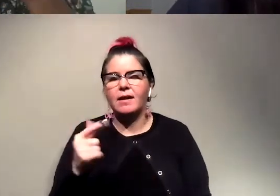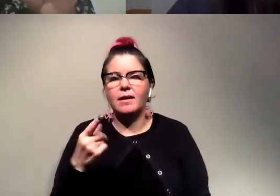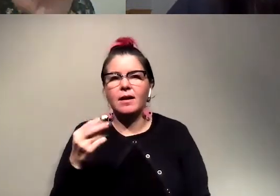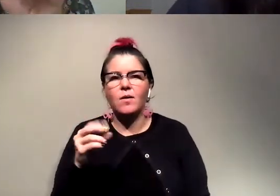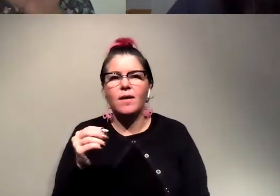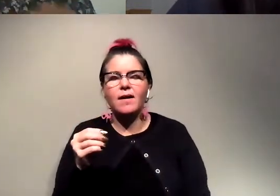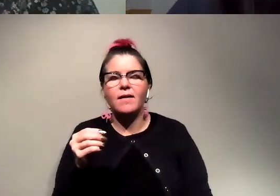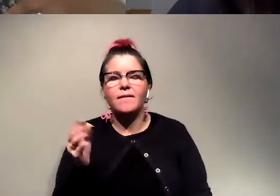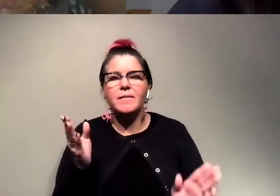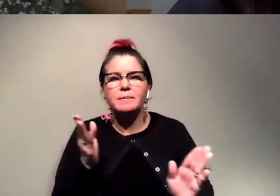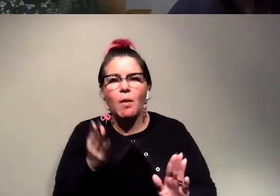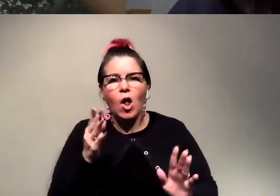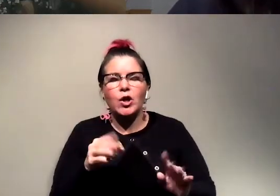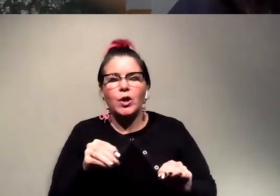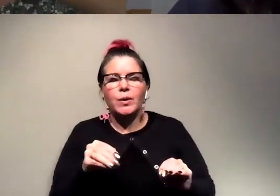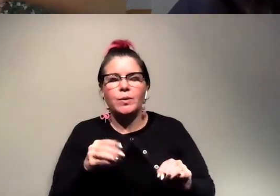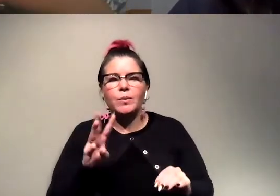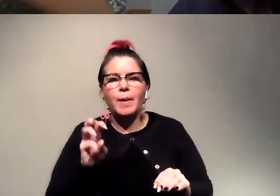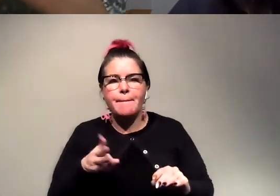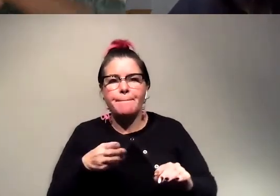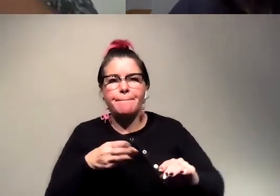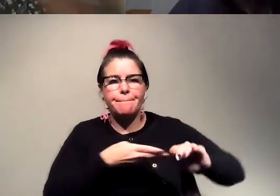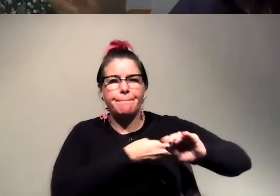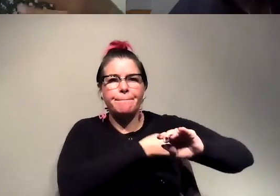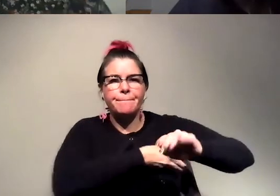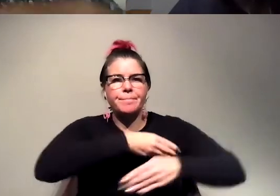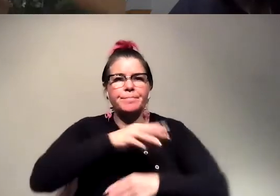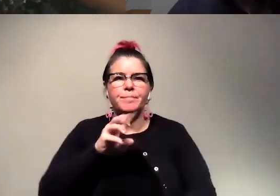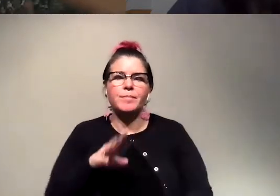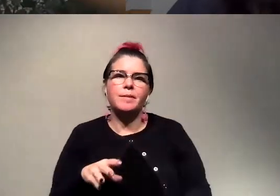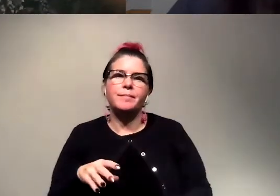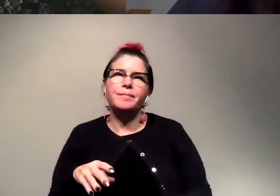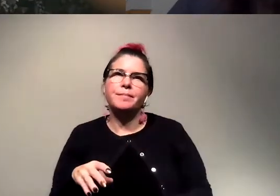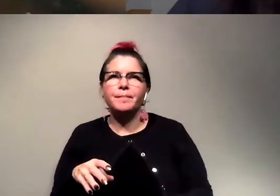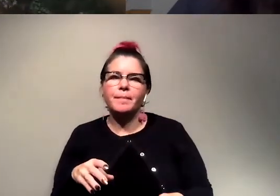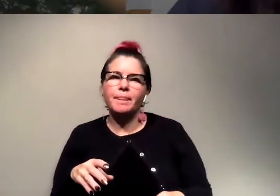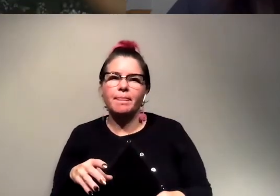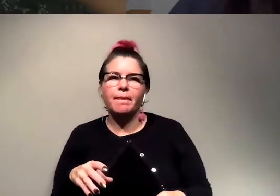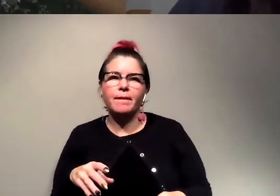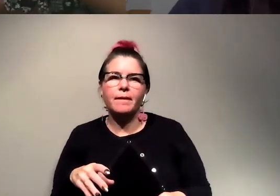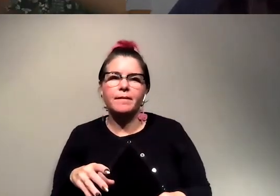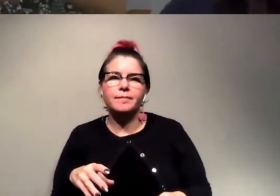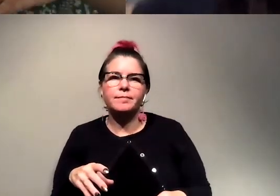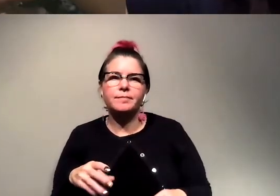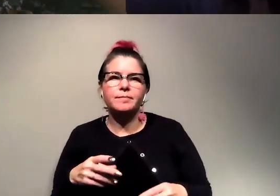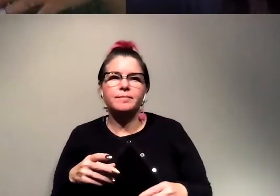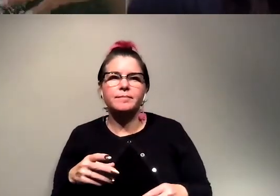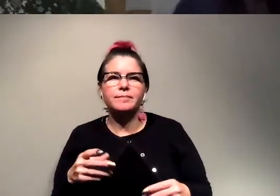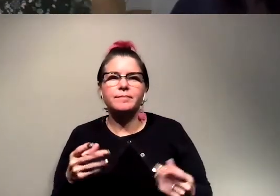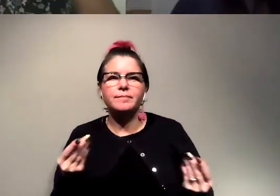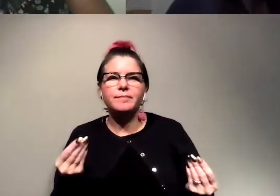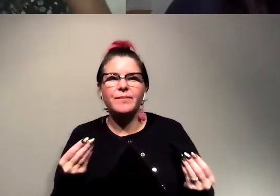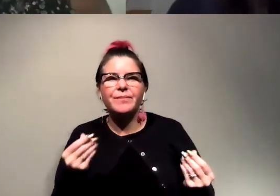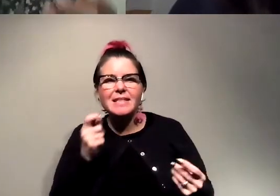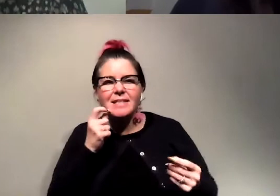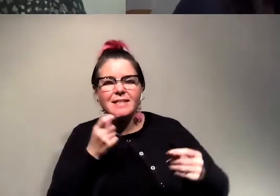smaller appendages under their, not appendages. They have smaller like fleshy projections under